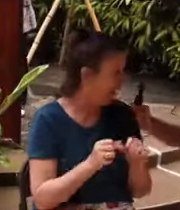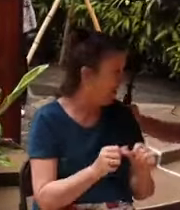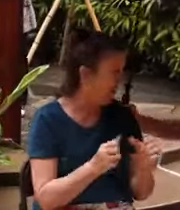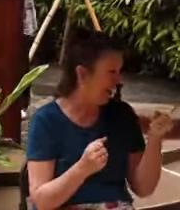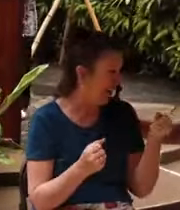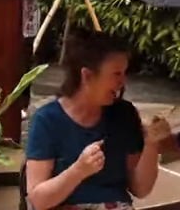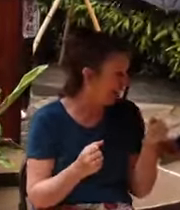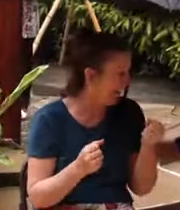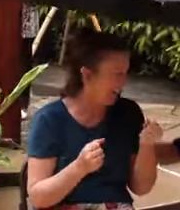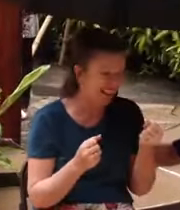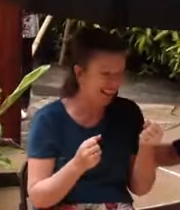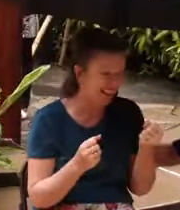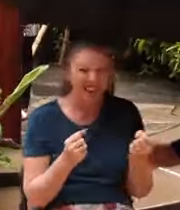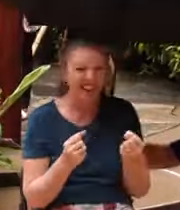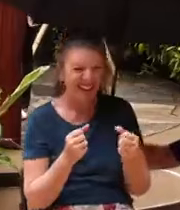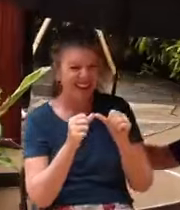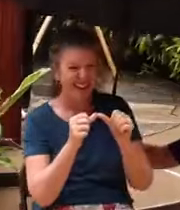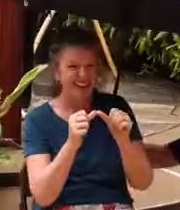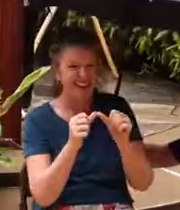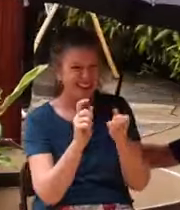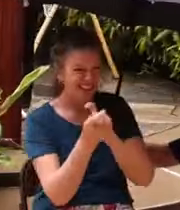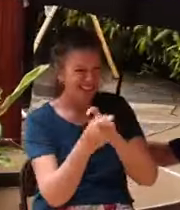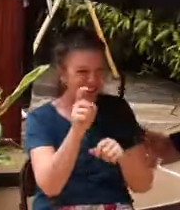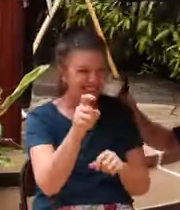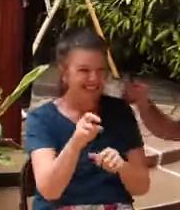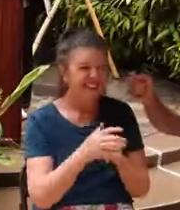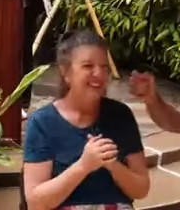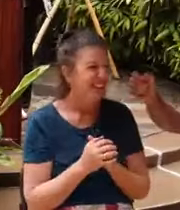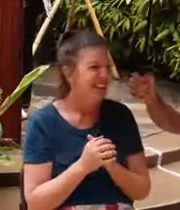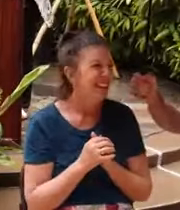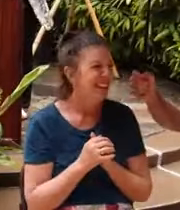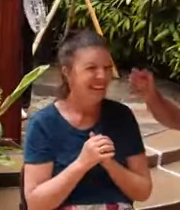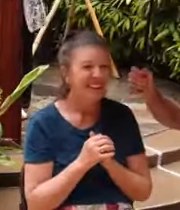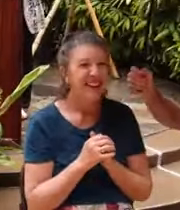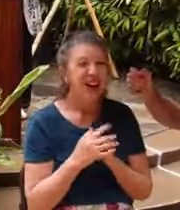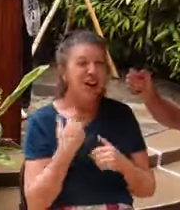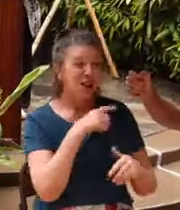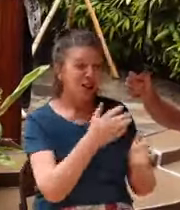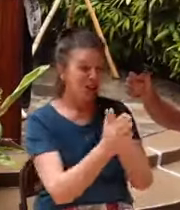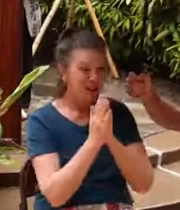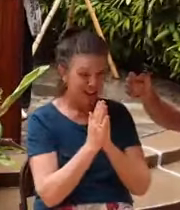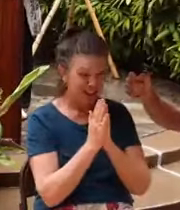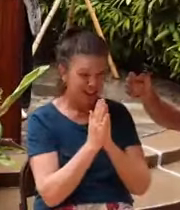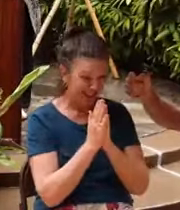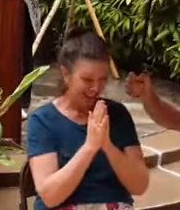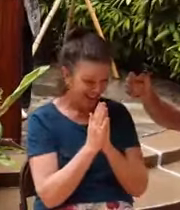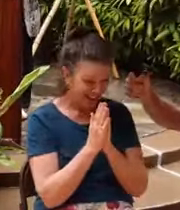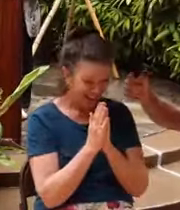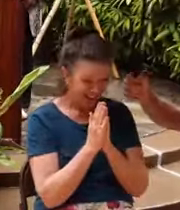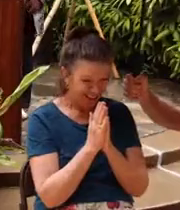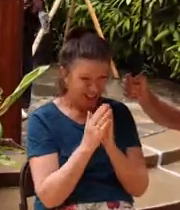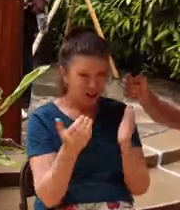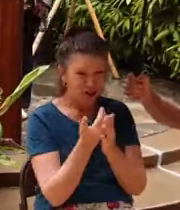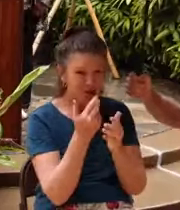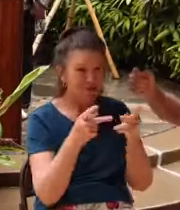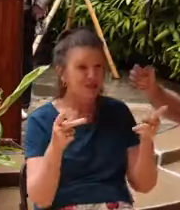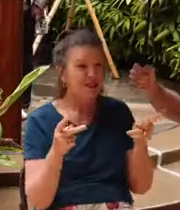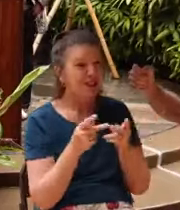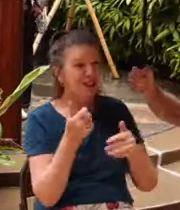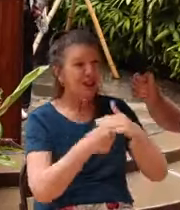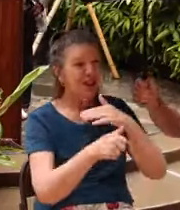growing population and changing needs. We are requesting a new position under